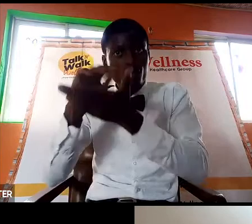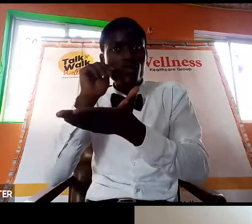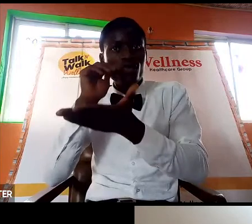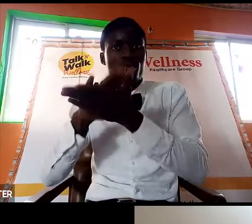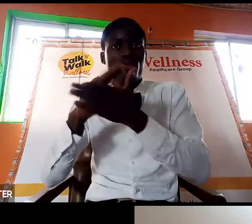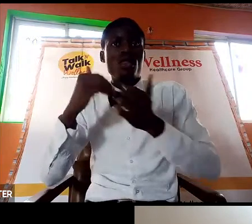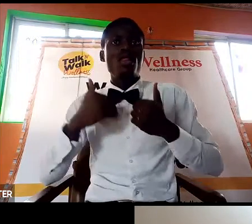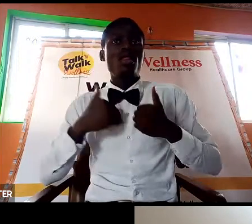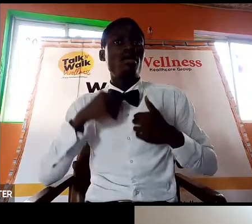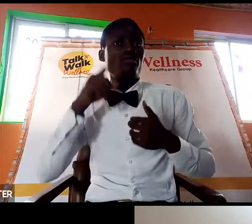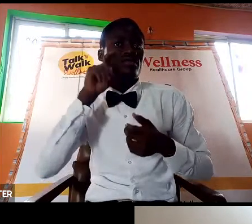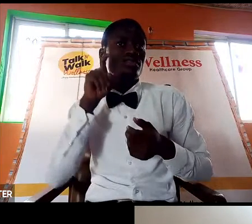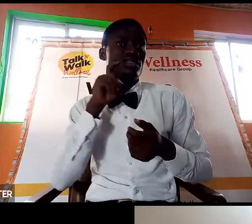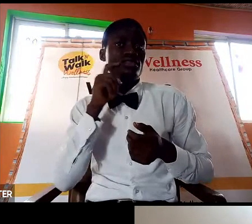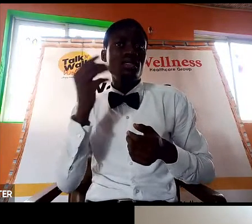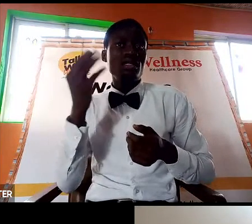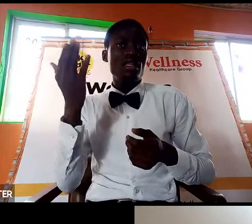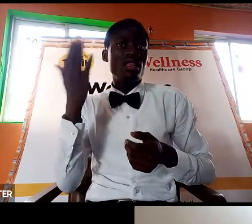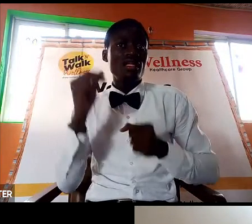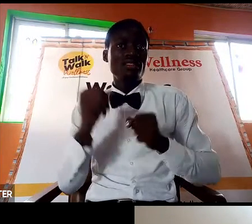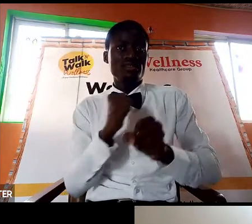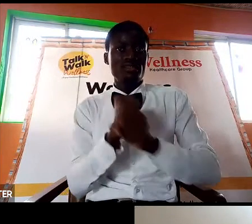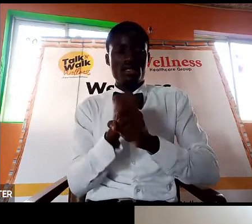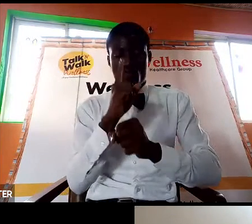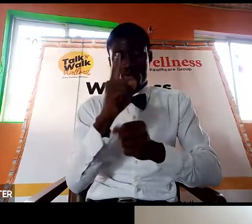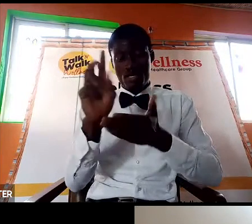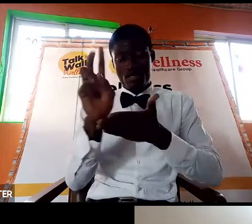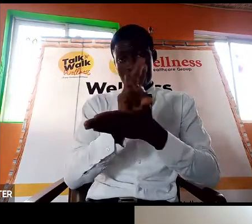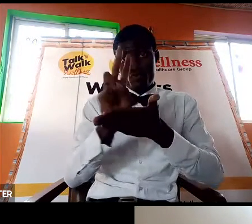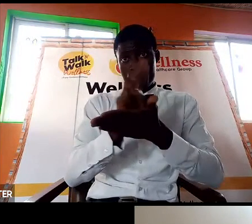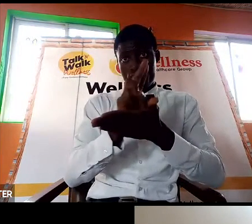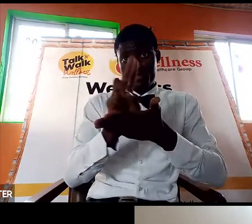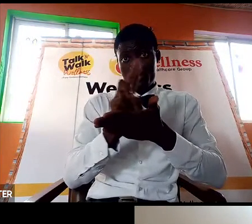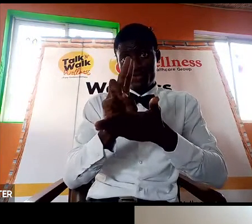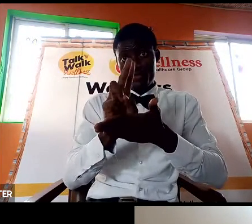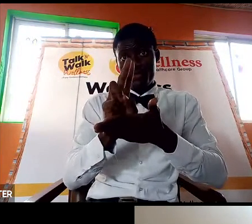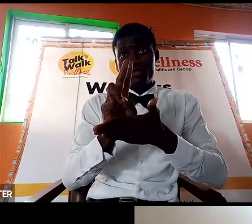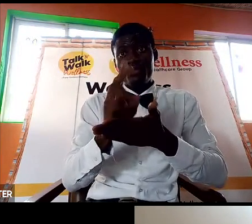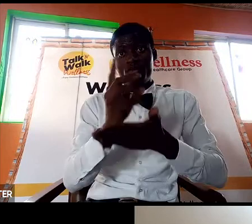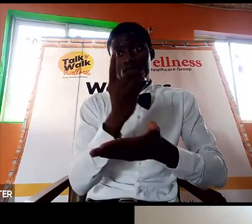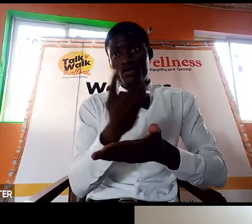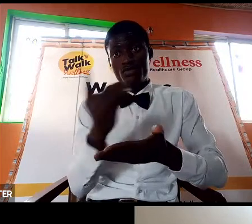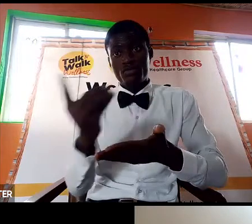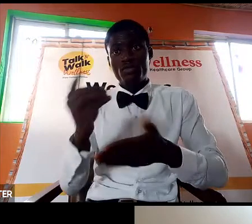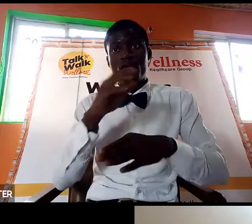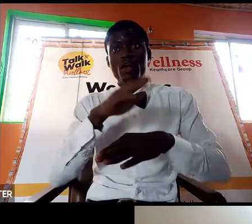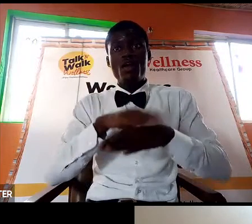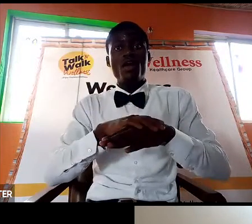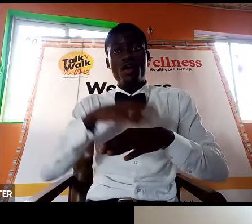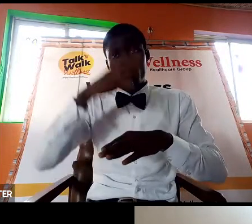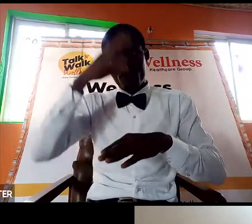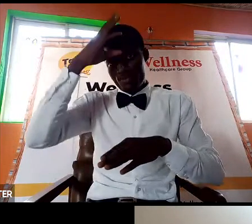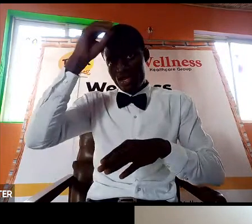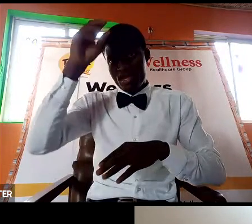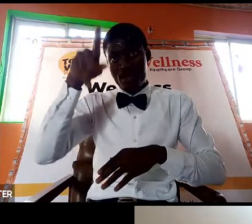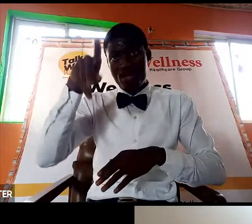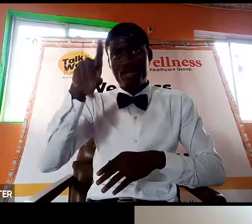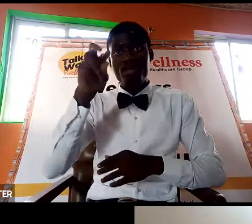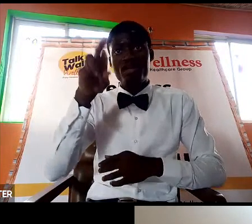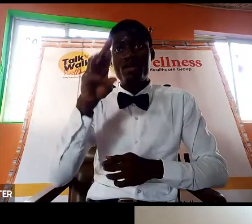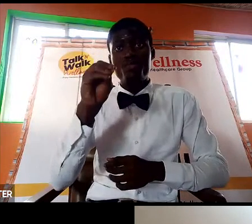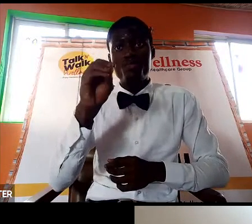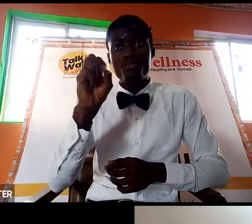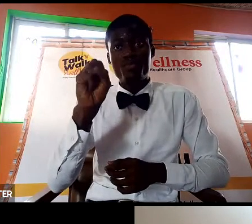there was a documentation on women's prostate health, and they said a man should at least have sex like 20 times in a